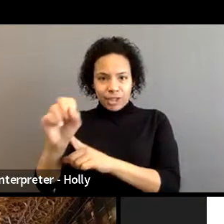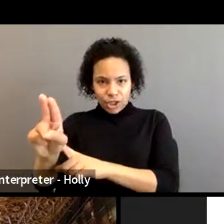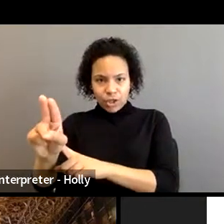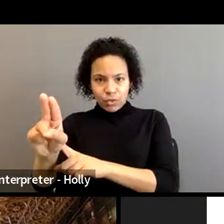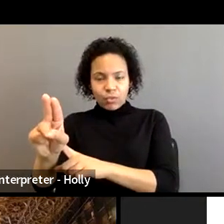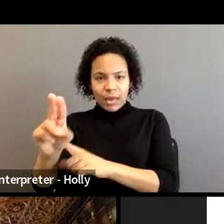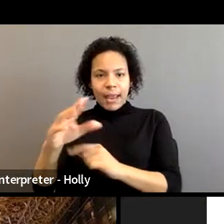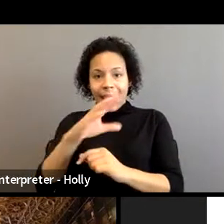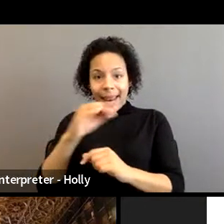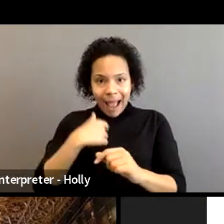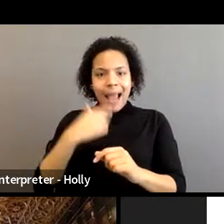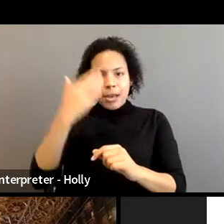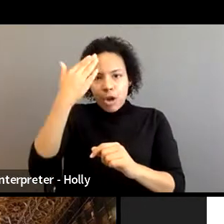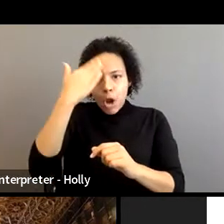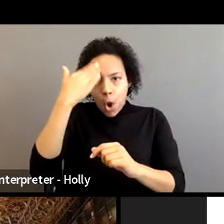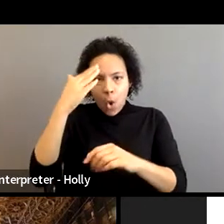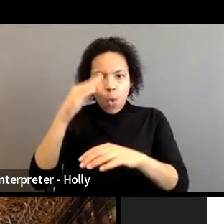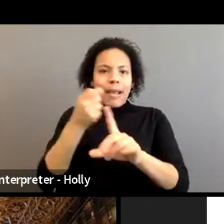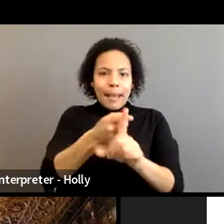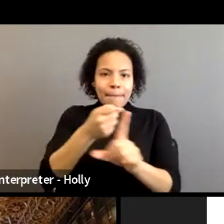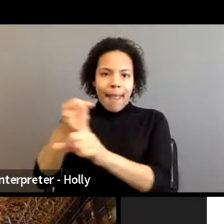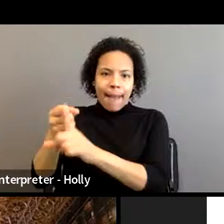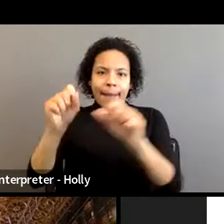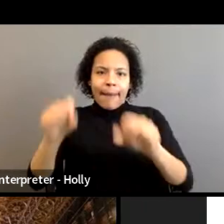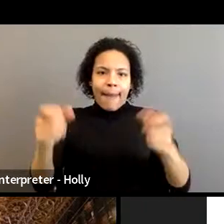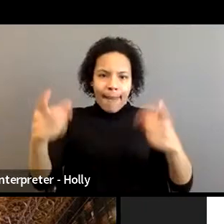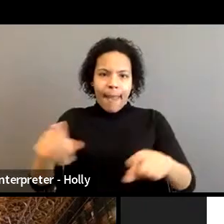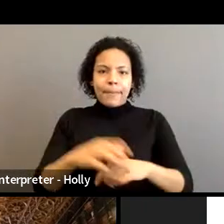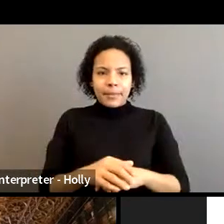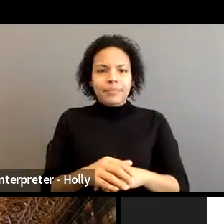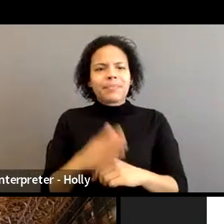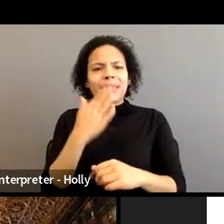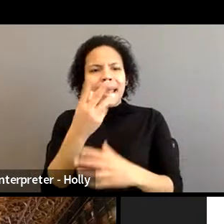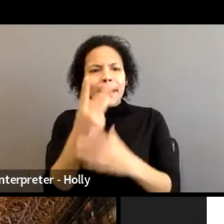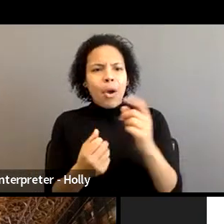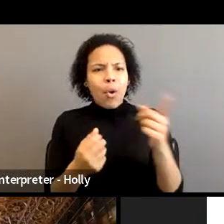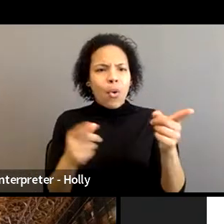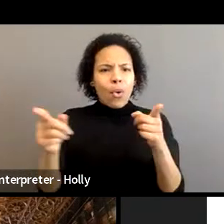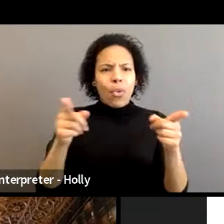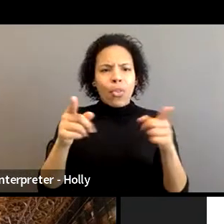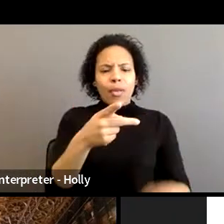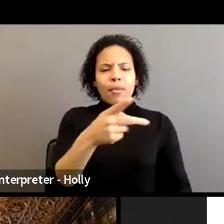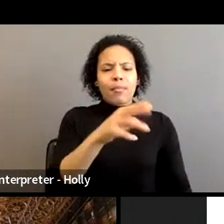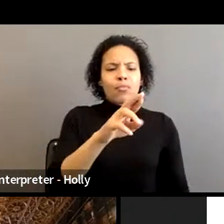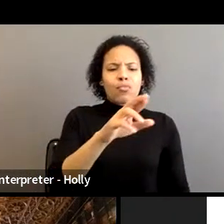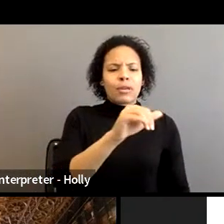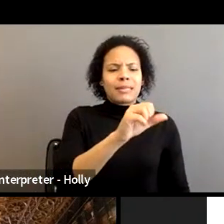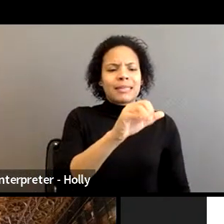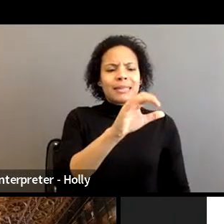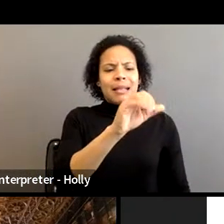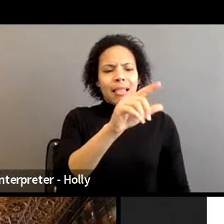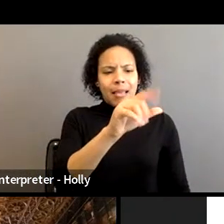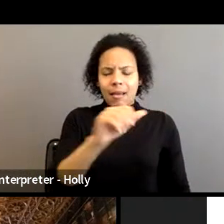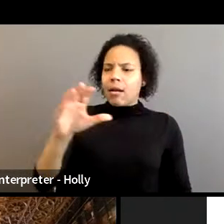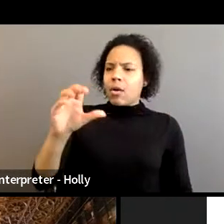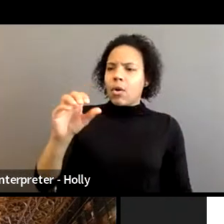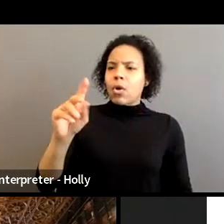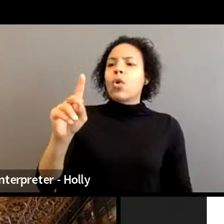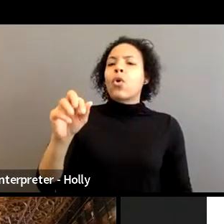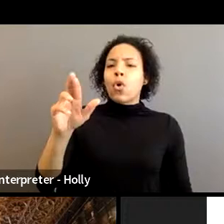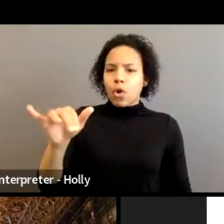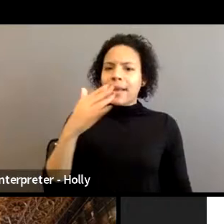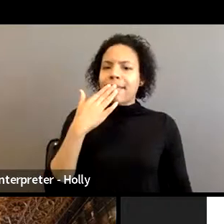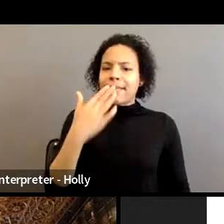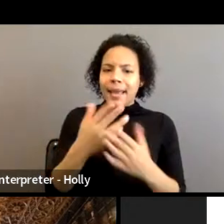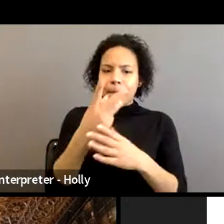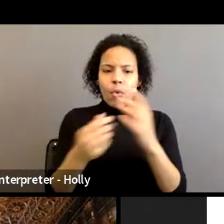Excellent, excellent. Corey and Priscilla, both thank you. Corey, I'm really excited to hear about the longevity